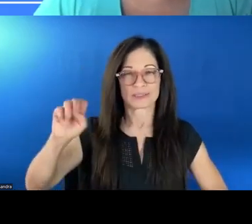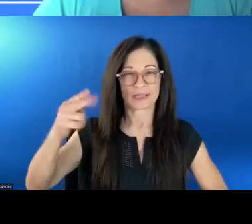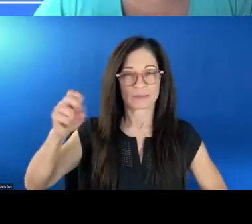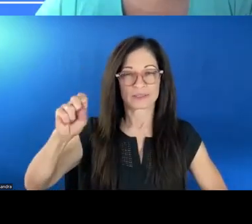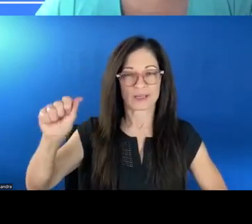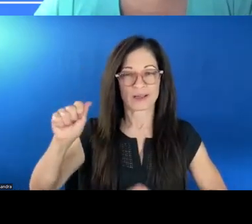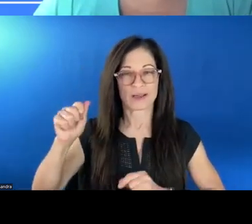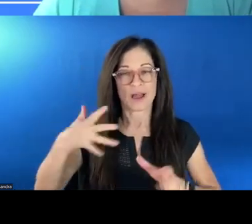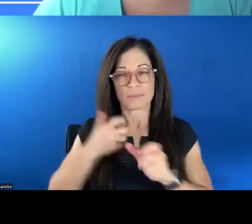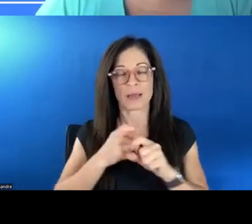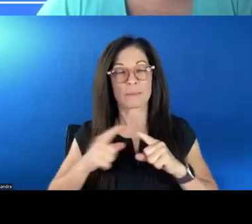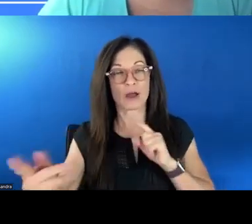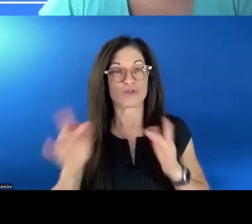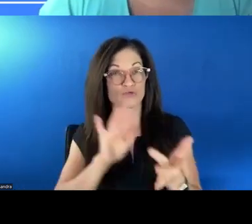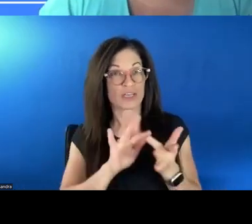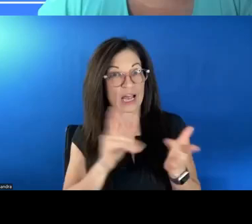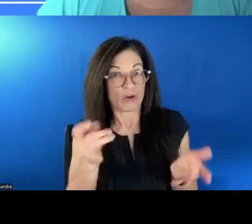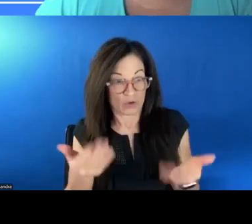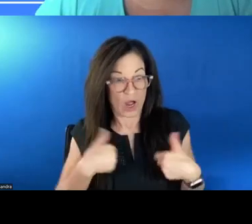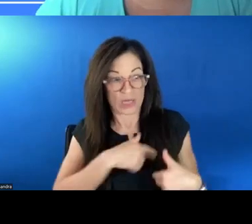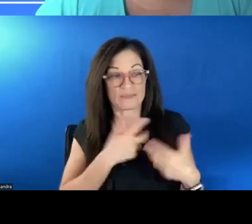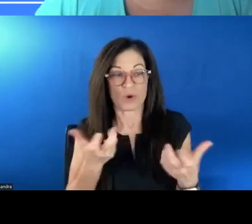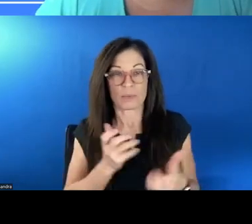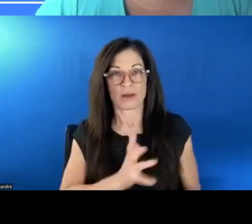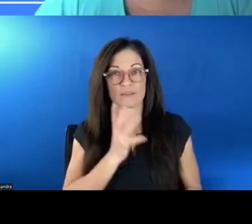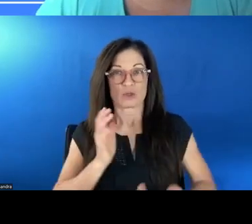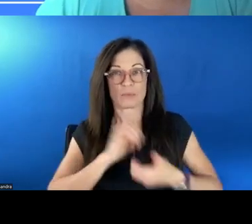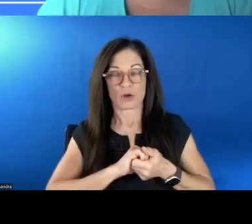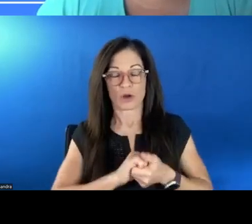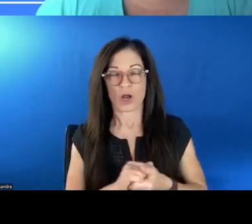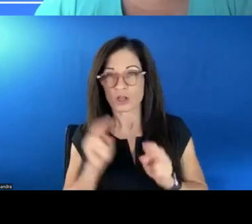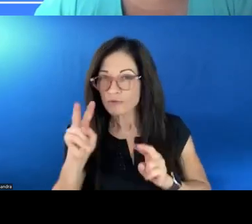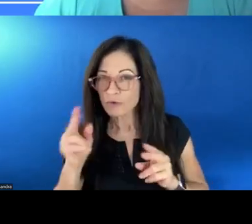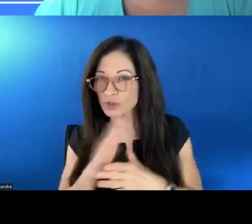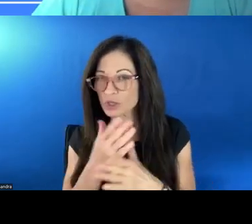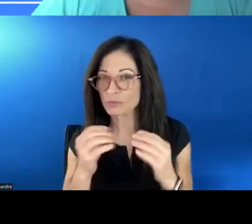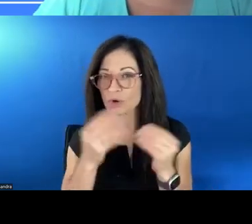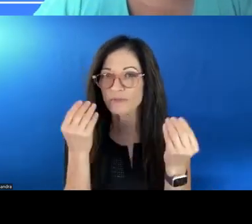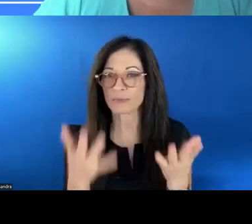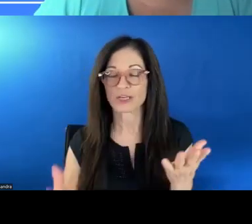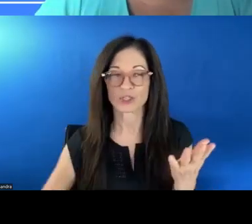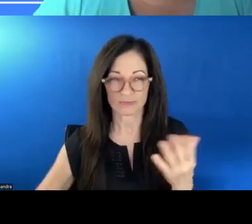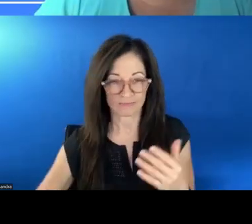please reach out if you want to be an official partner. Looking forward to sharing more information and just seeing,